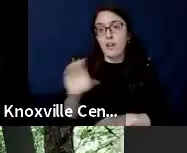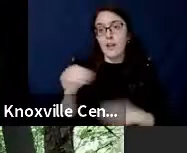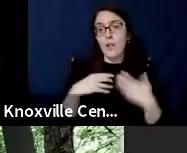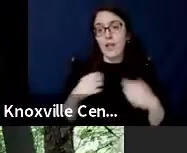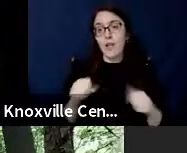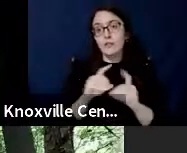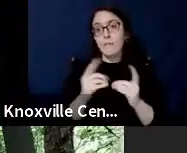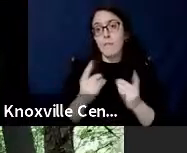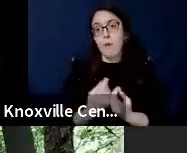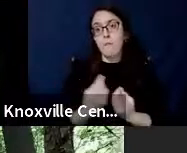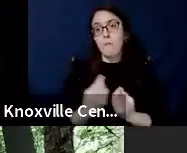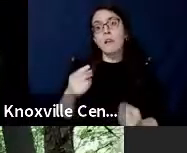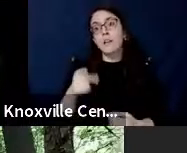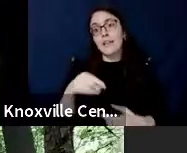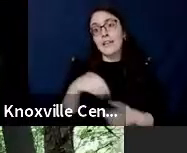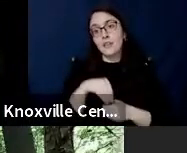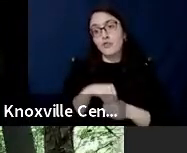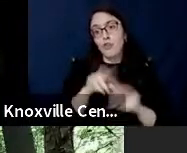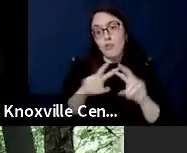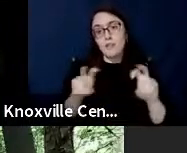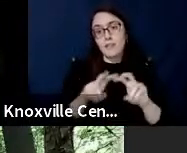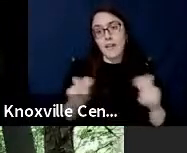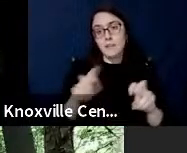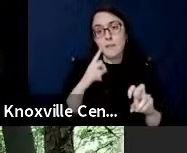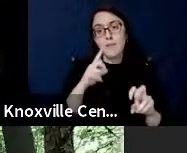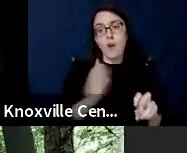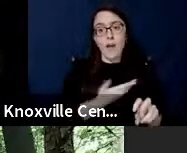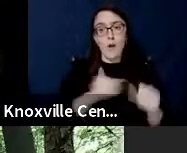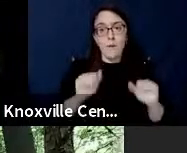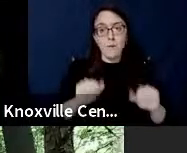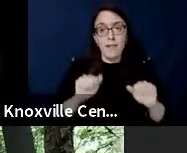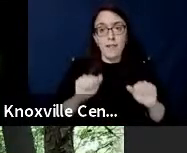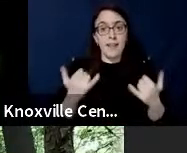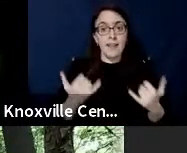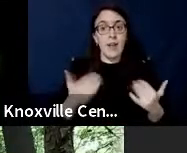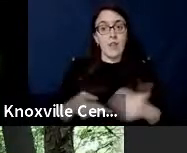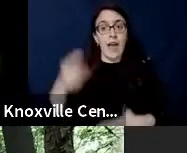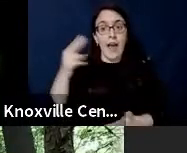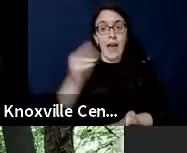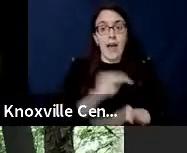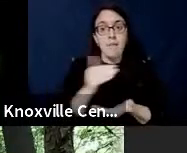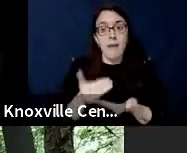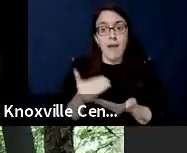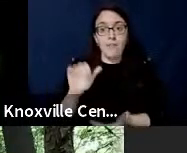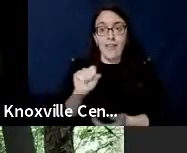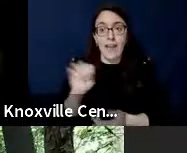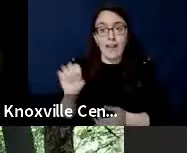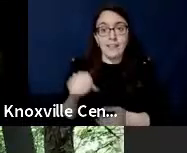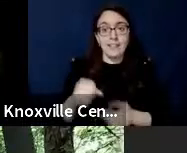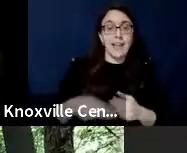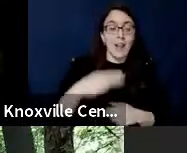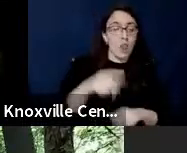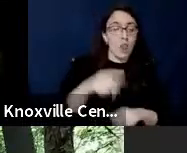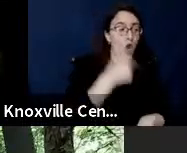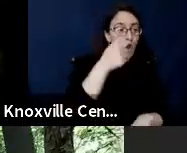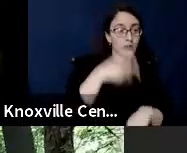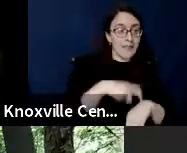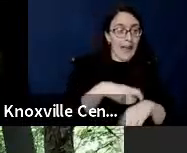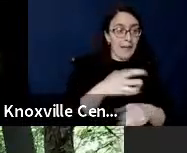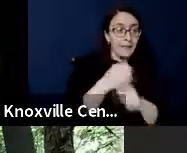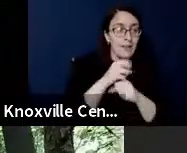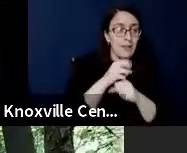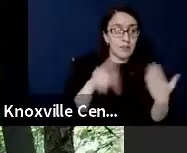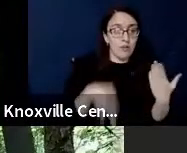current ability. During this time period, the high volume of cases, the longer turnaround time, and challenges with the data